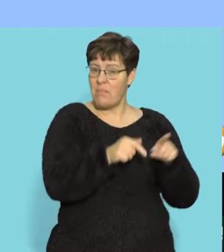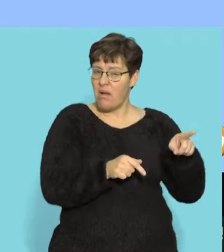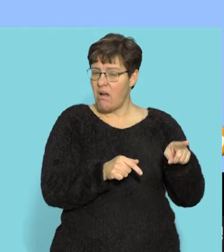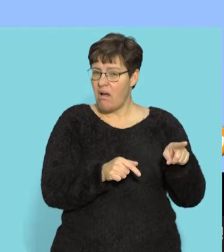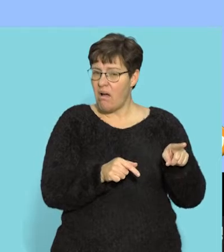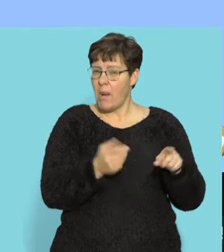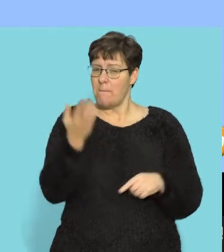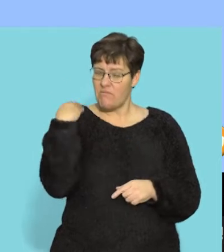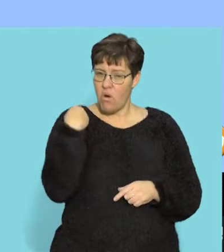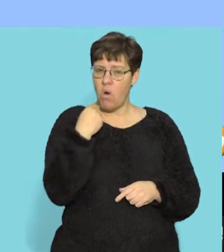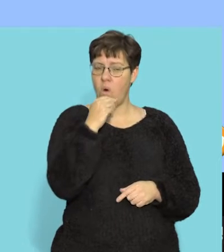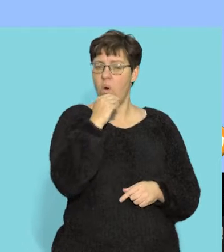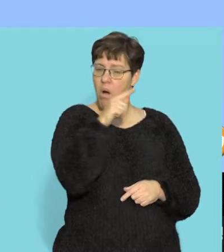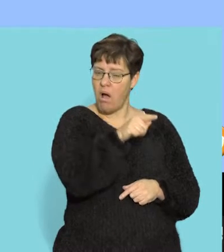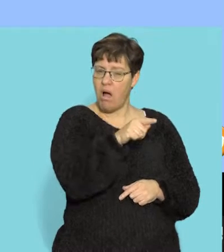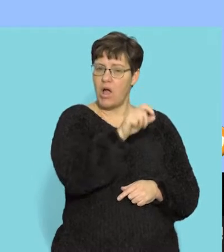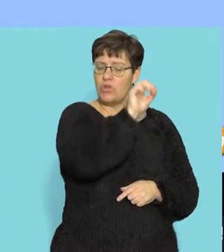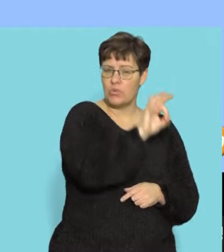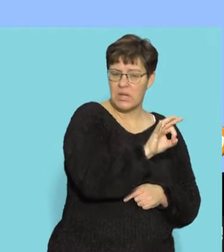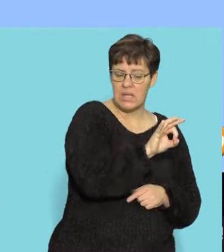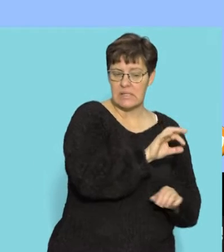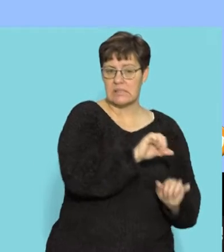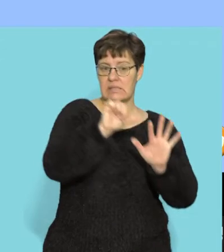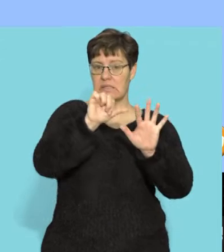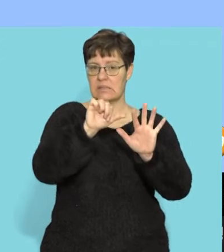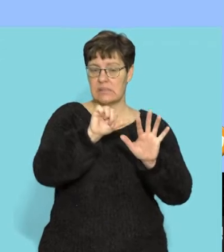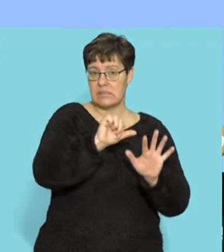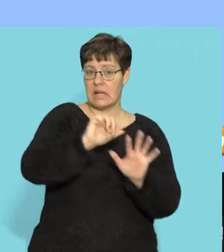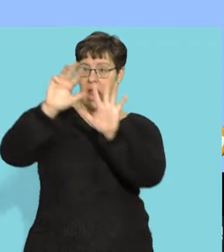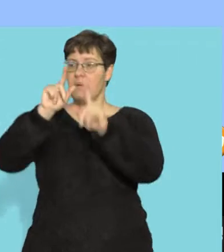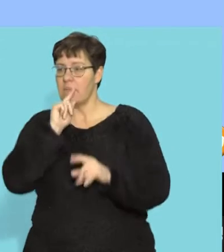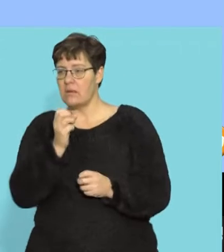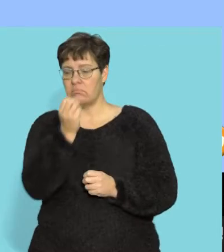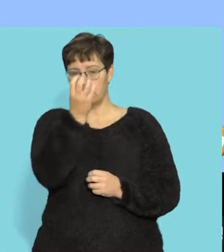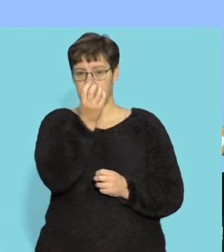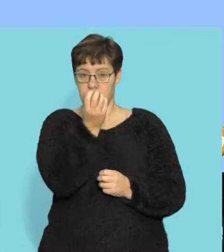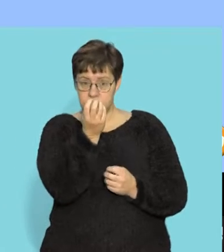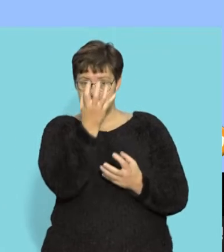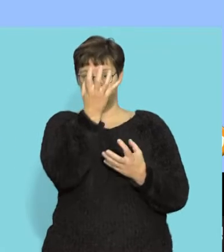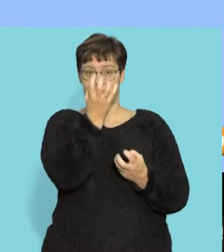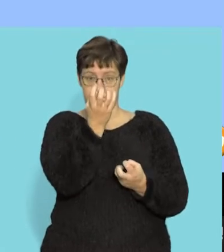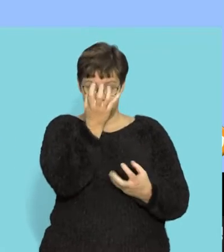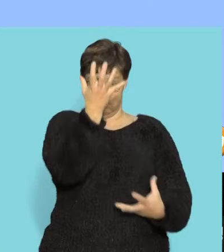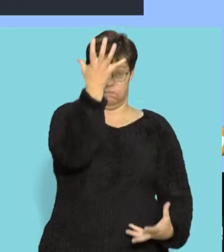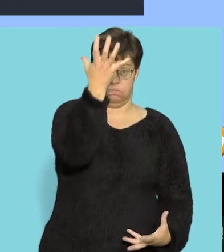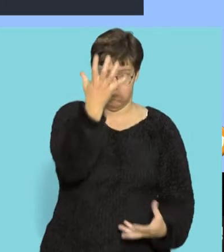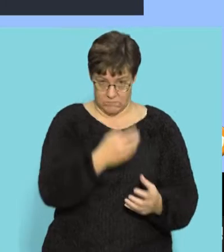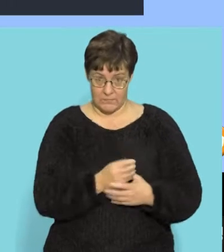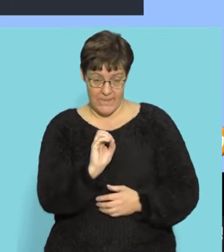current is 3 times the initial one, okay? Now it's even more brighter, right? Now let's go back